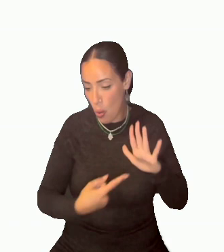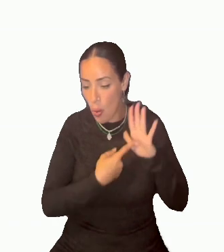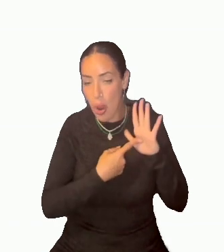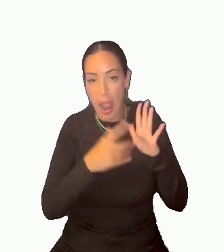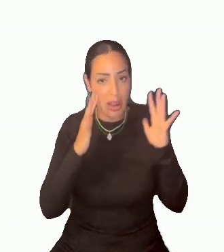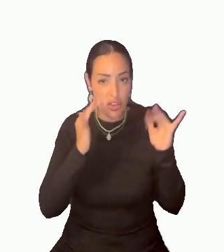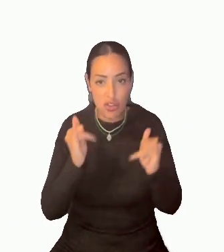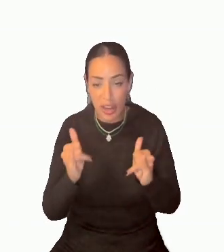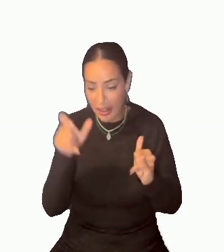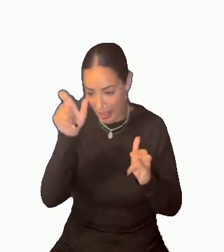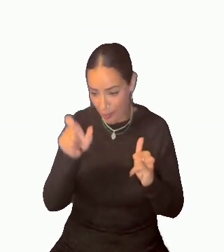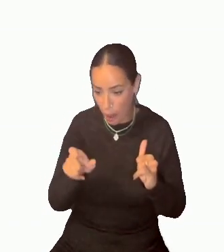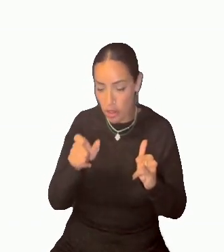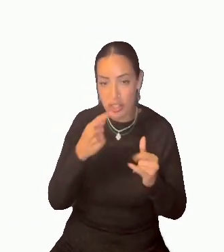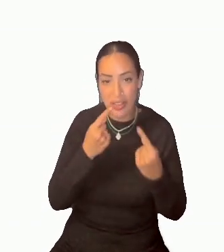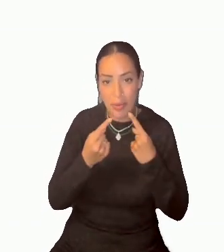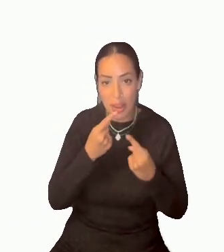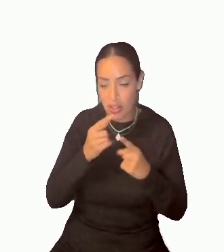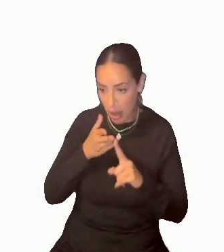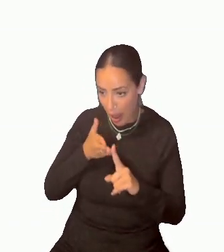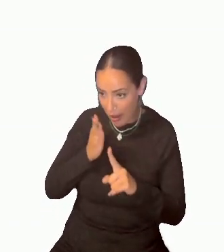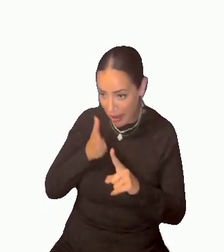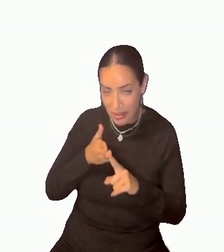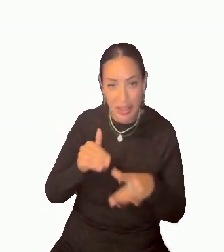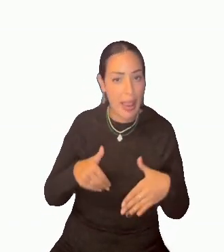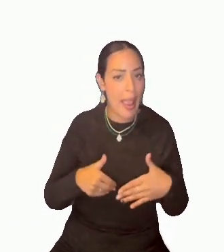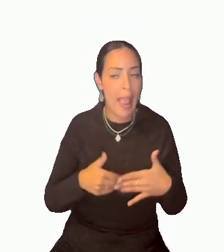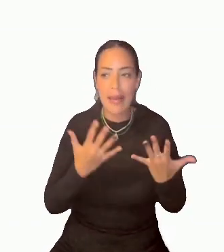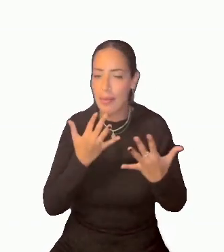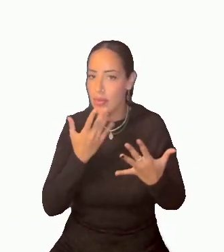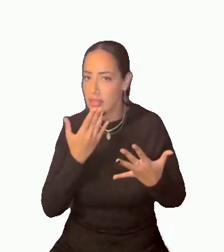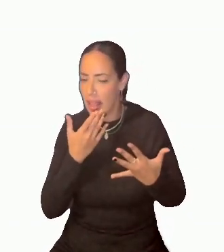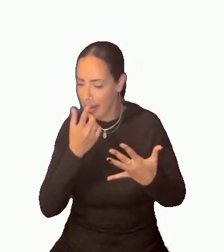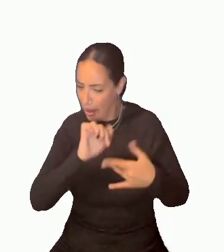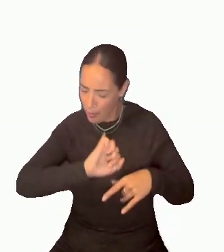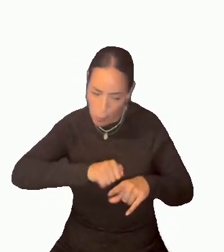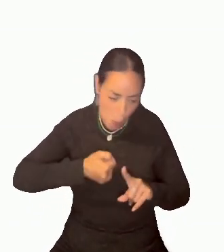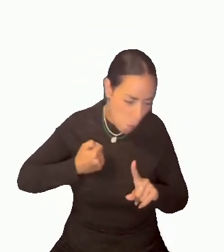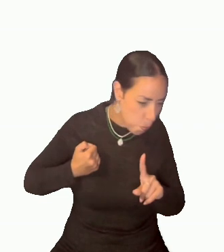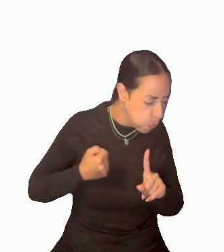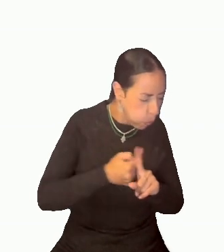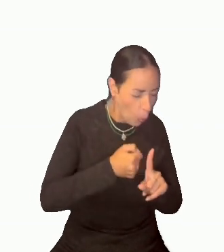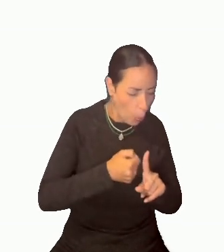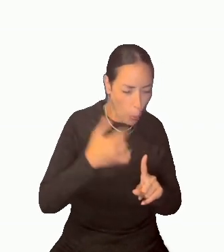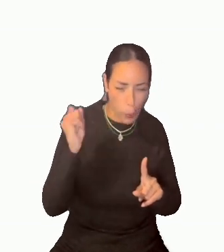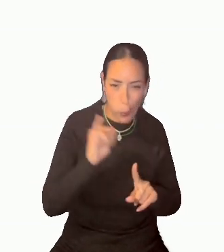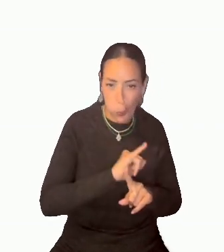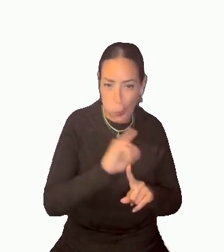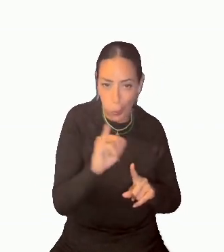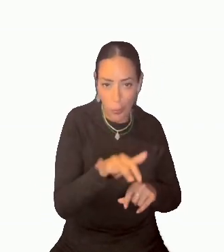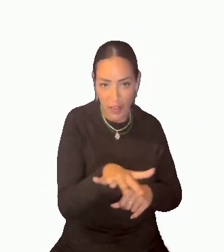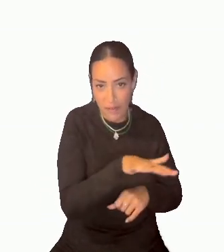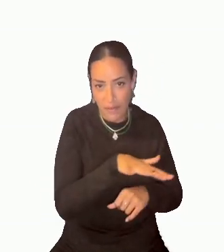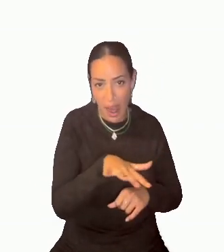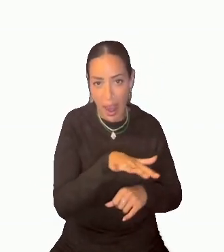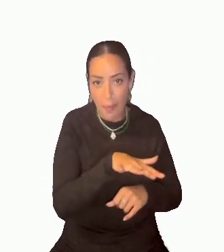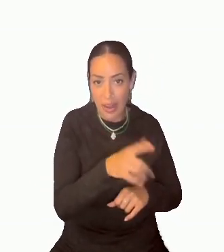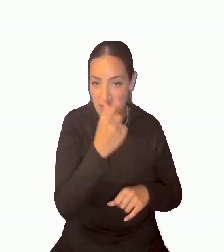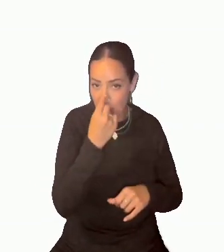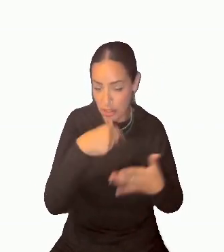details such as the person's identity, as any mistakes can have a really profound impact on the bereaved family's capacity to